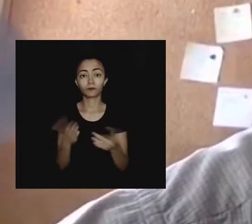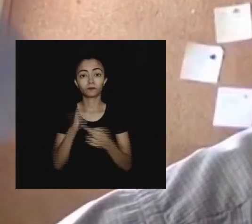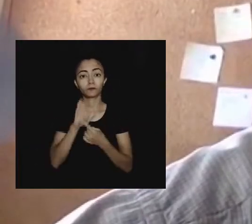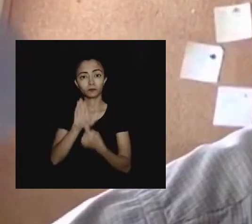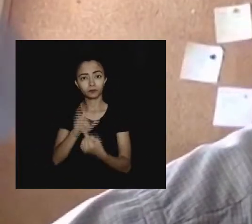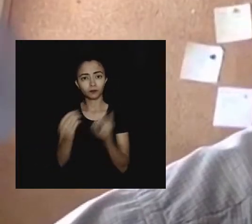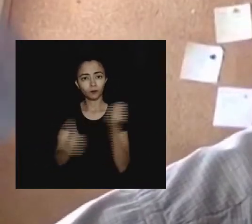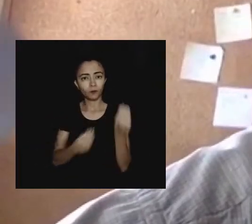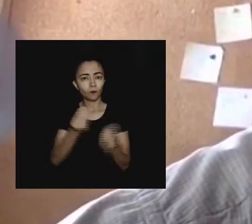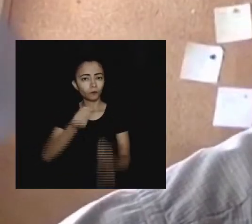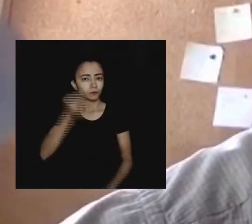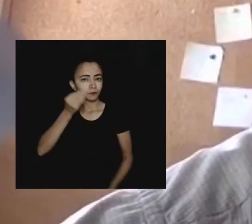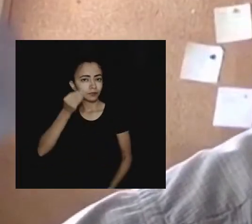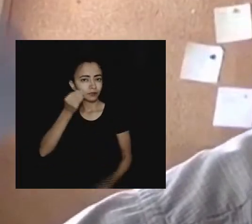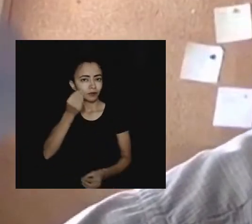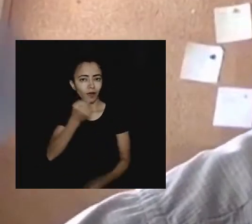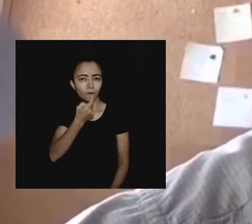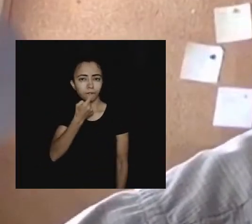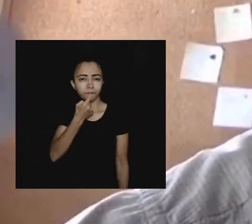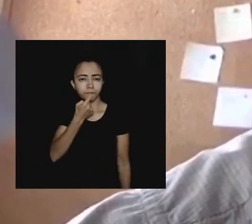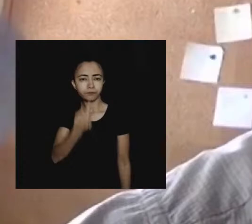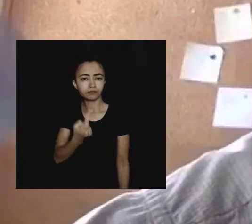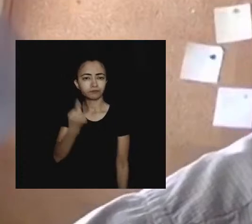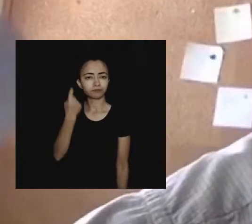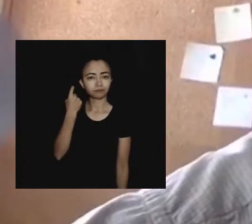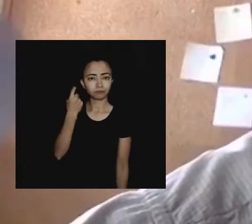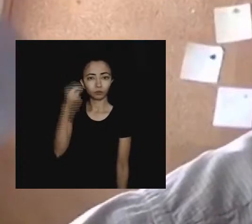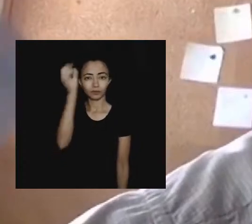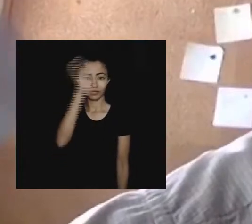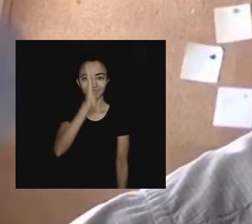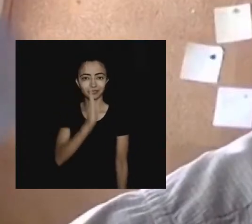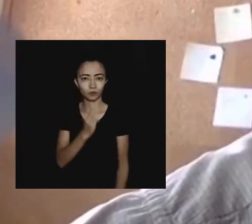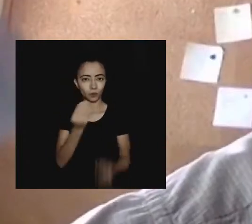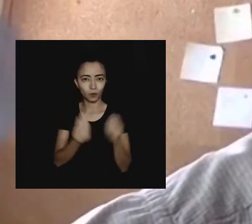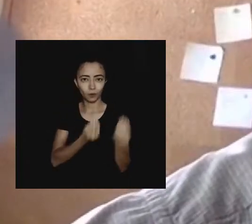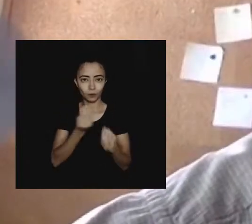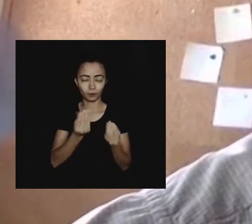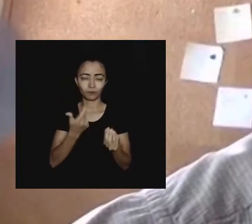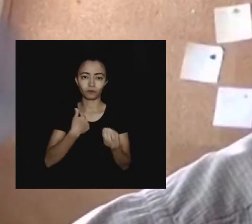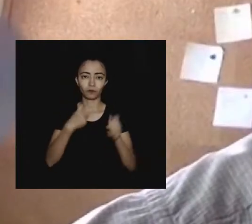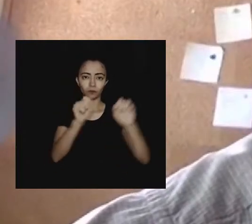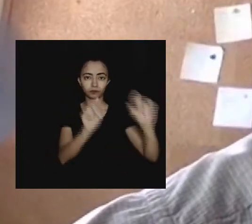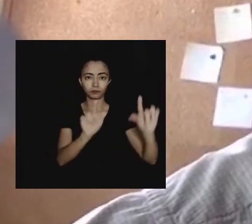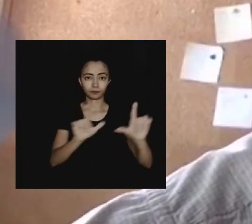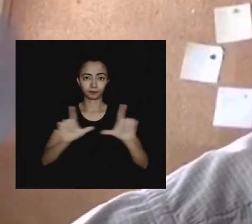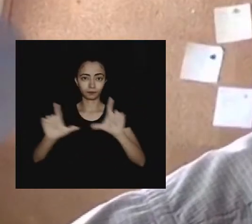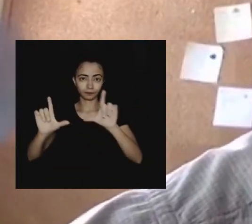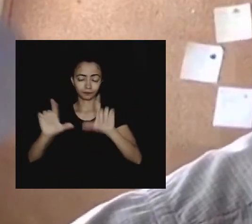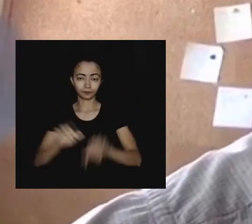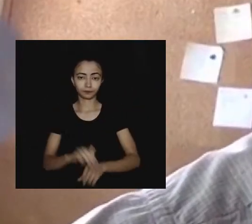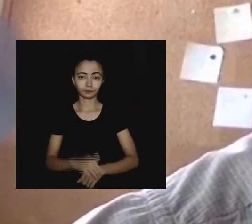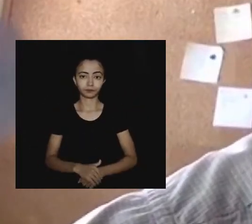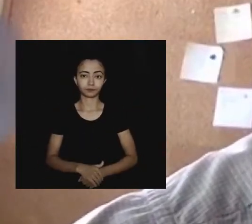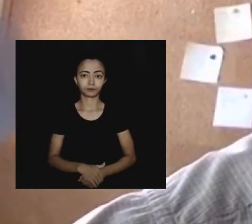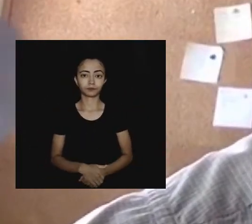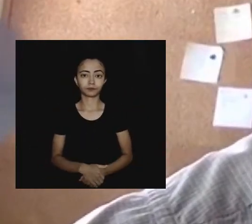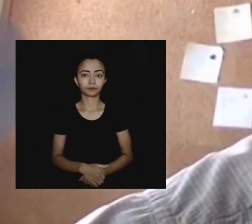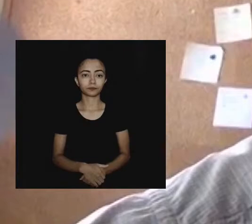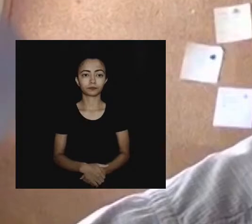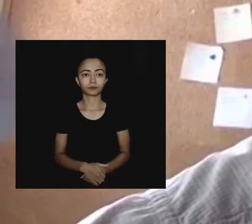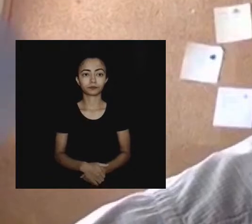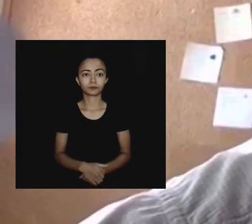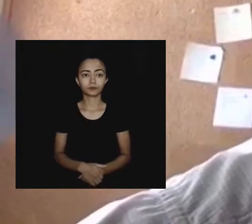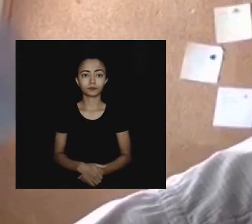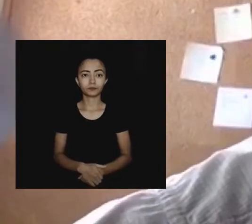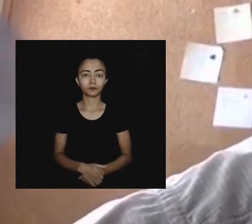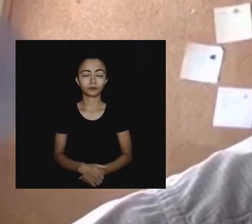to unite. So I'm going to share our experience here in Brazil to start. I'm going to share my screen as